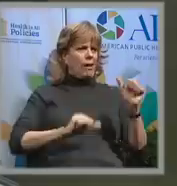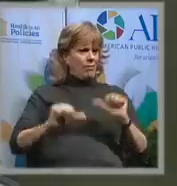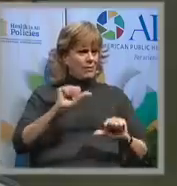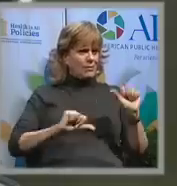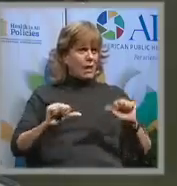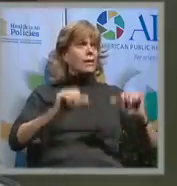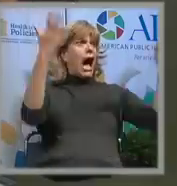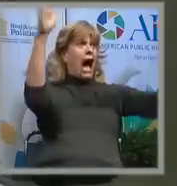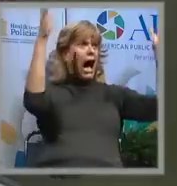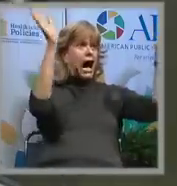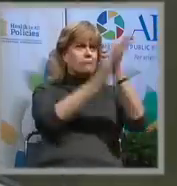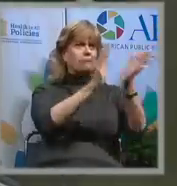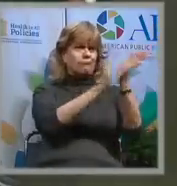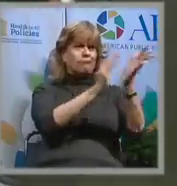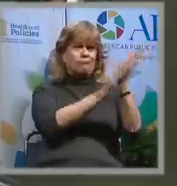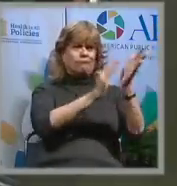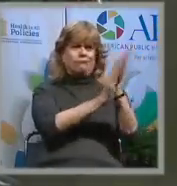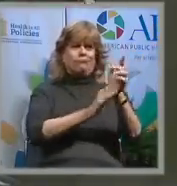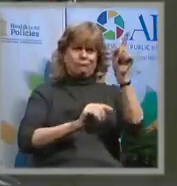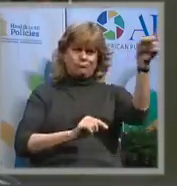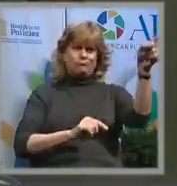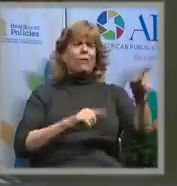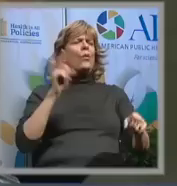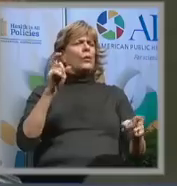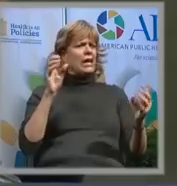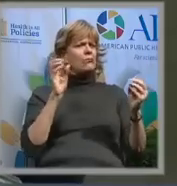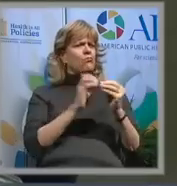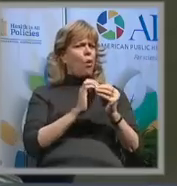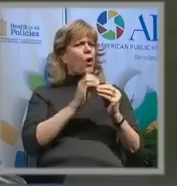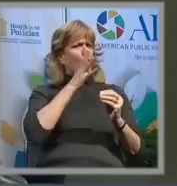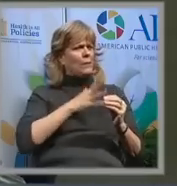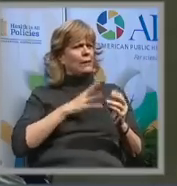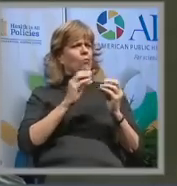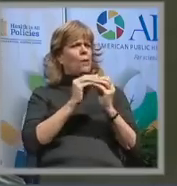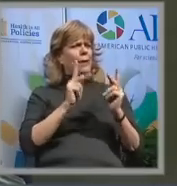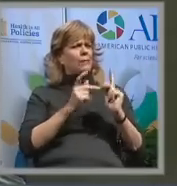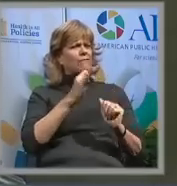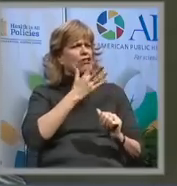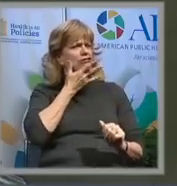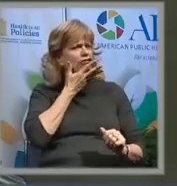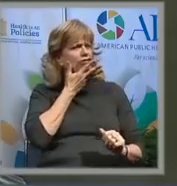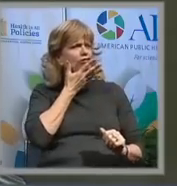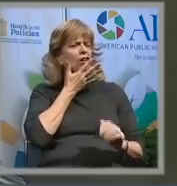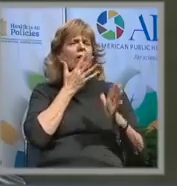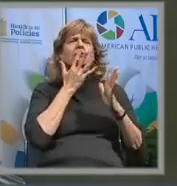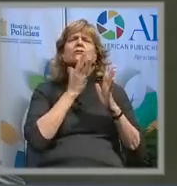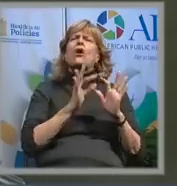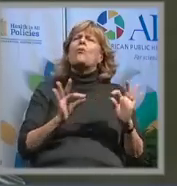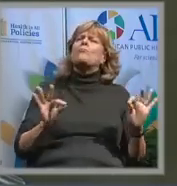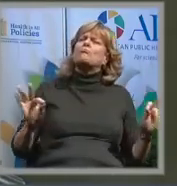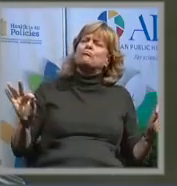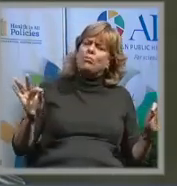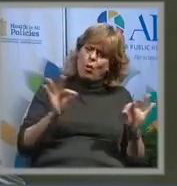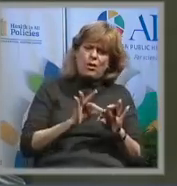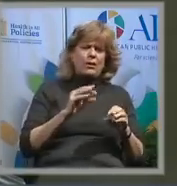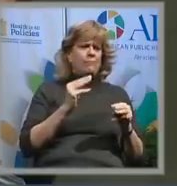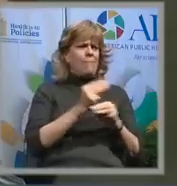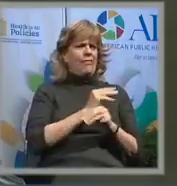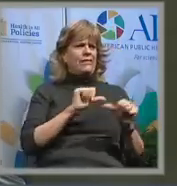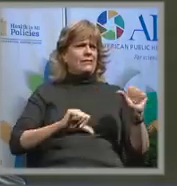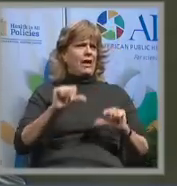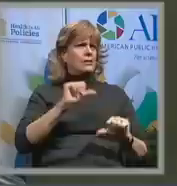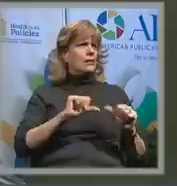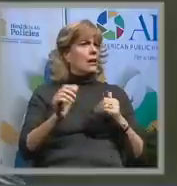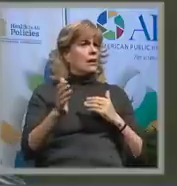because much of what we talk about, we need more people in these STEM areas. It's so important. Do you know, even